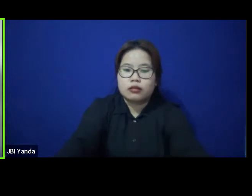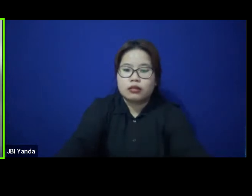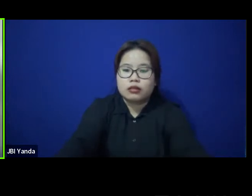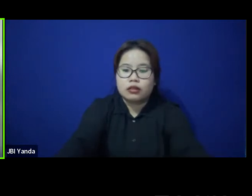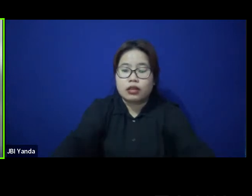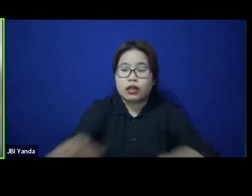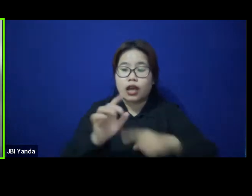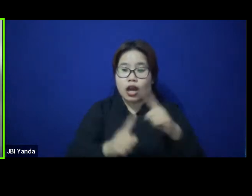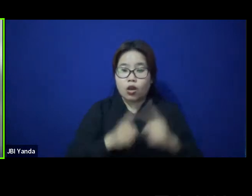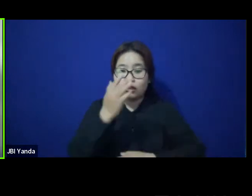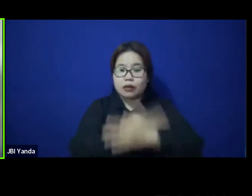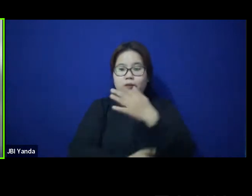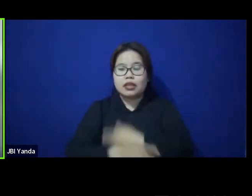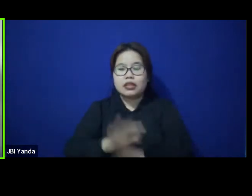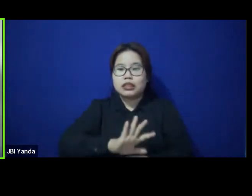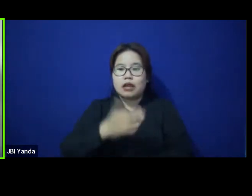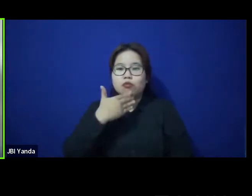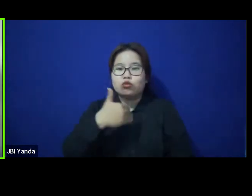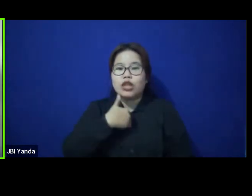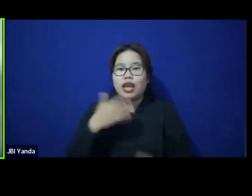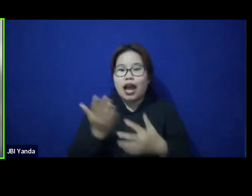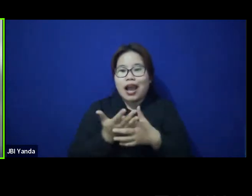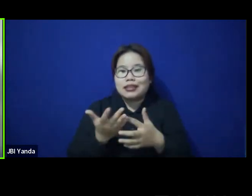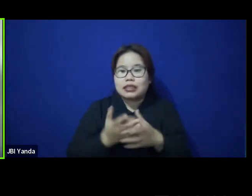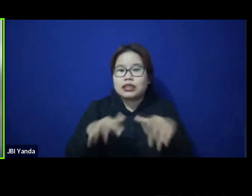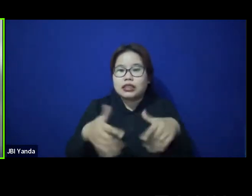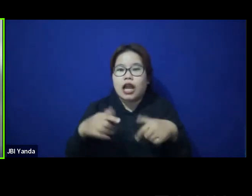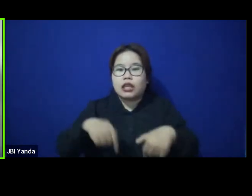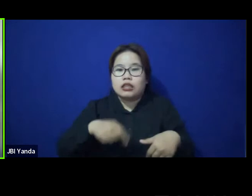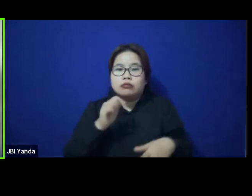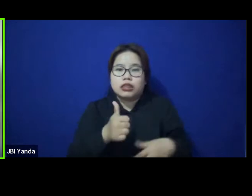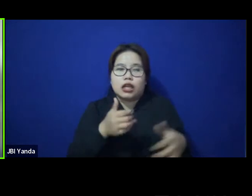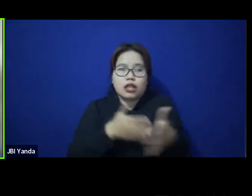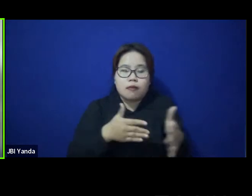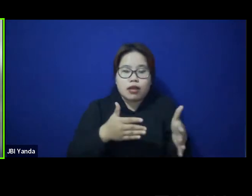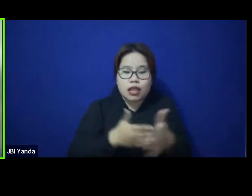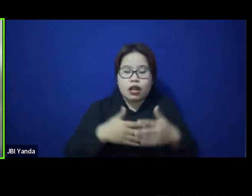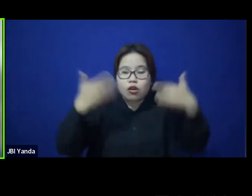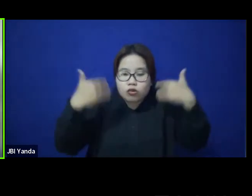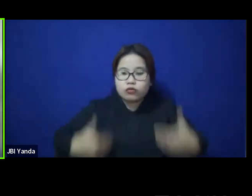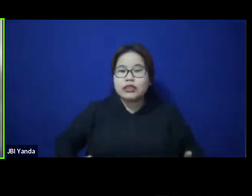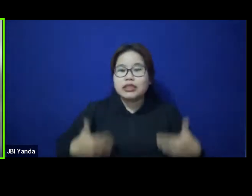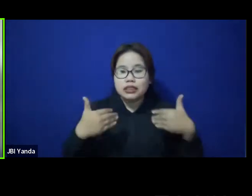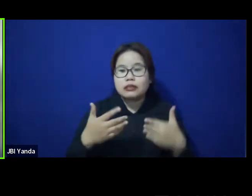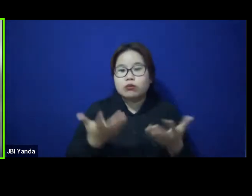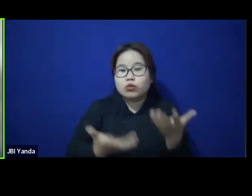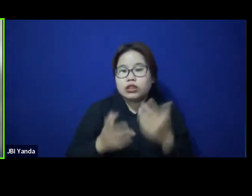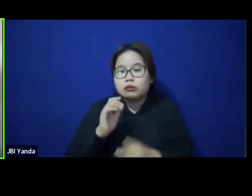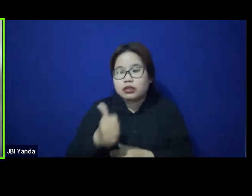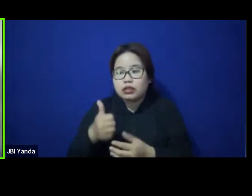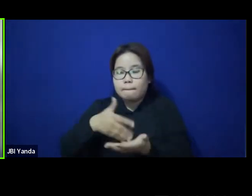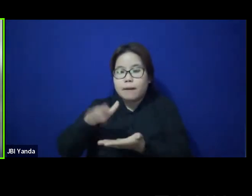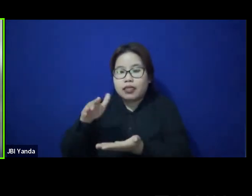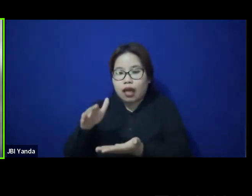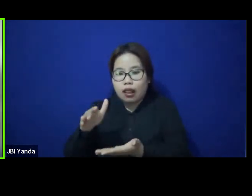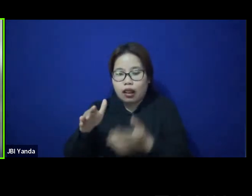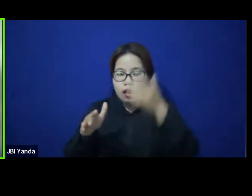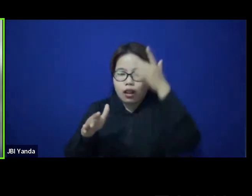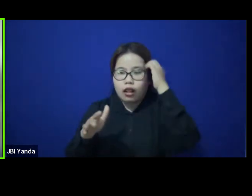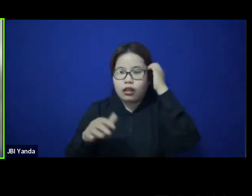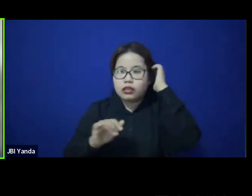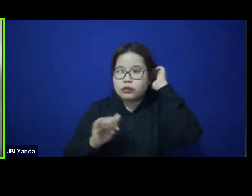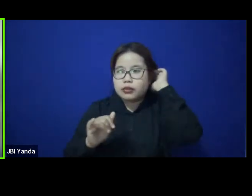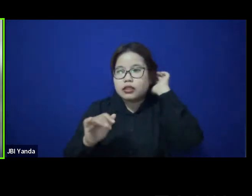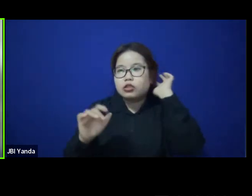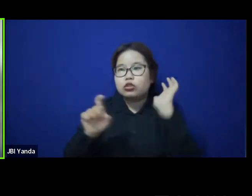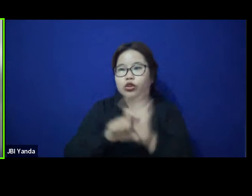barrier. It can be appointments being cancelled on the day. Now, if my appointment gets cancelled for